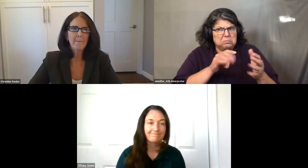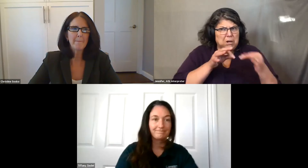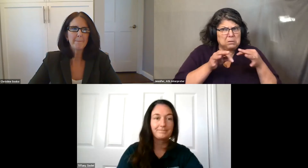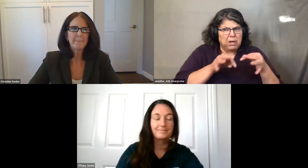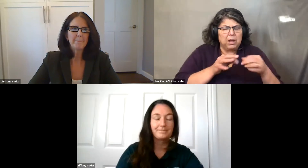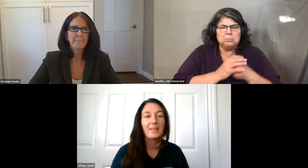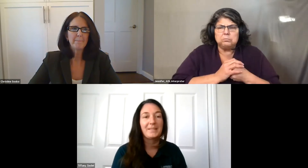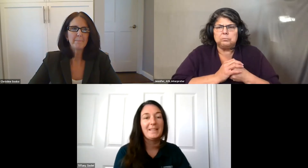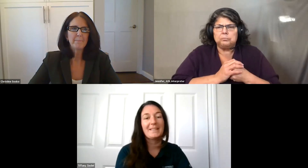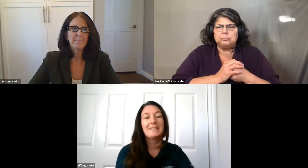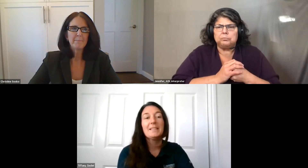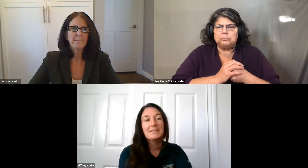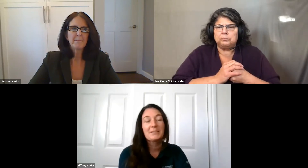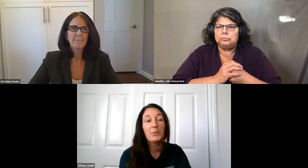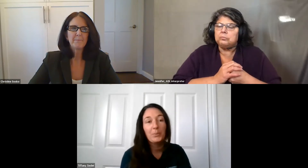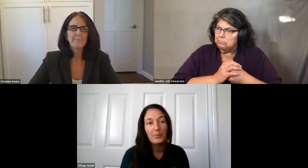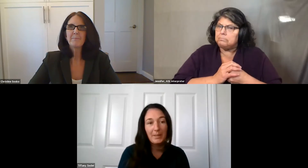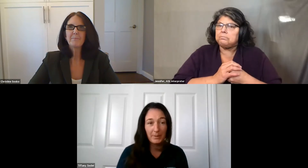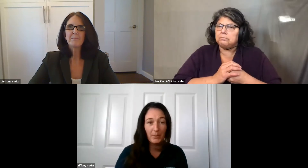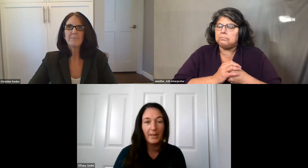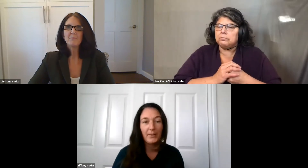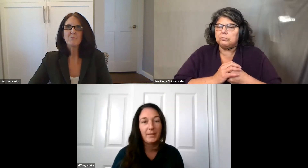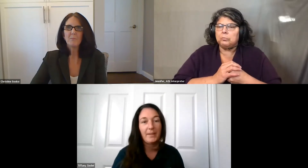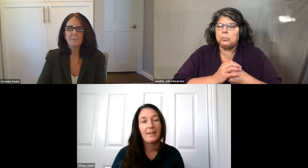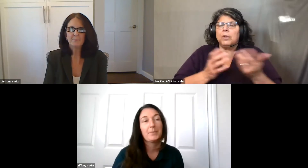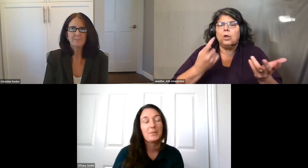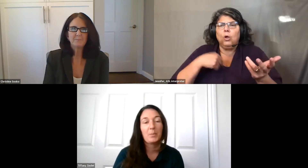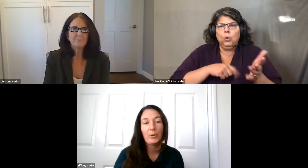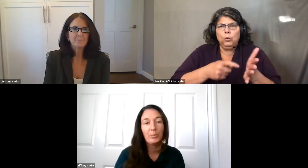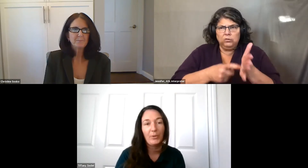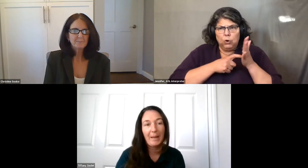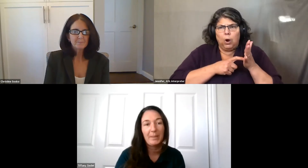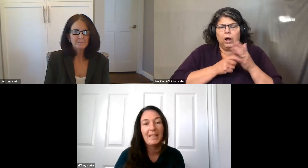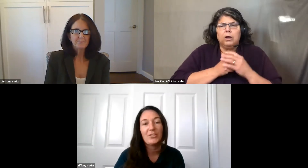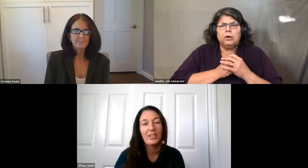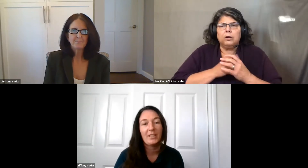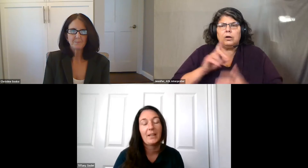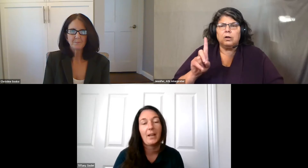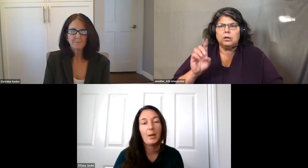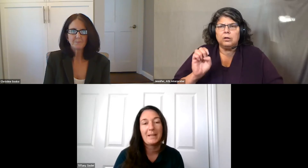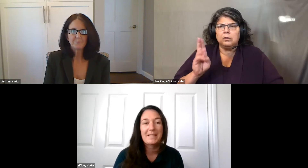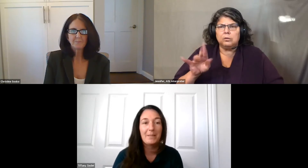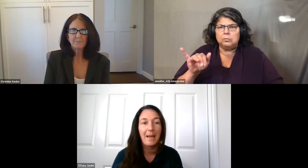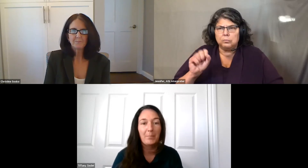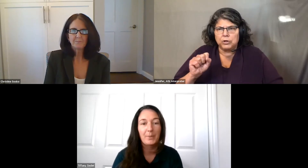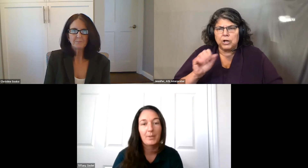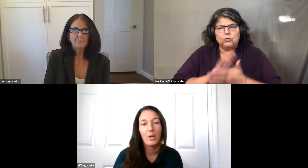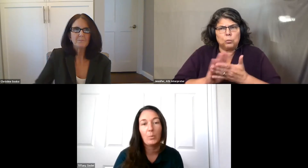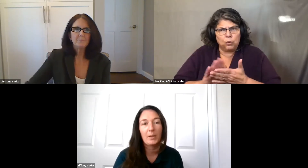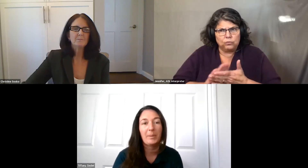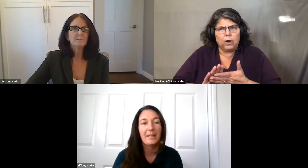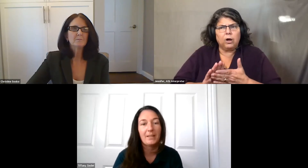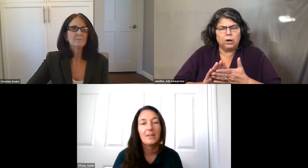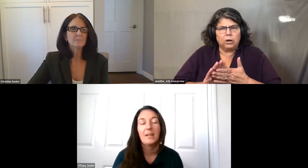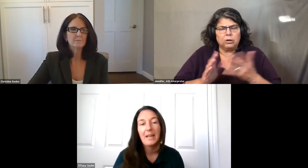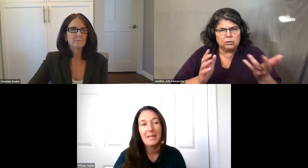awesome. Yeah, so we require the debris removal application, a site map,